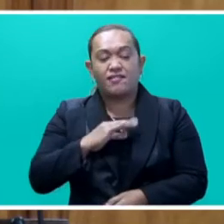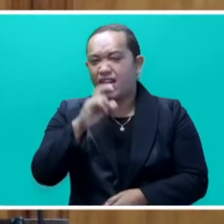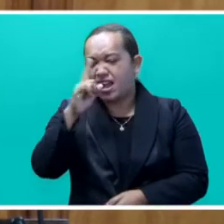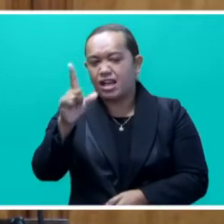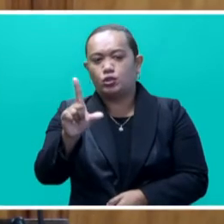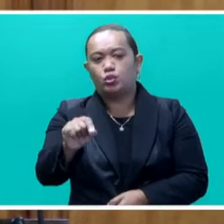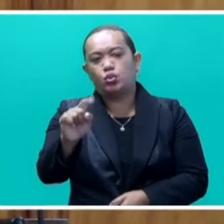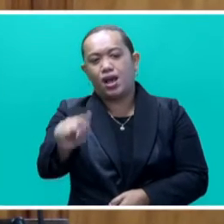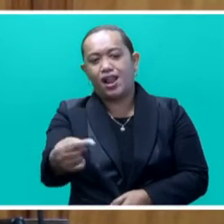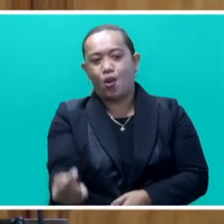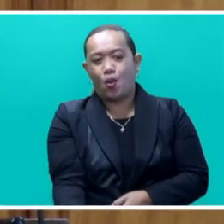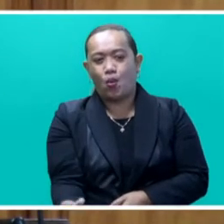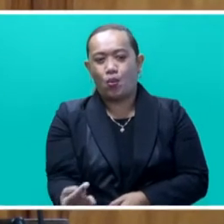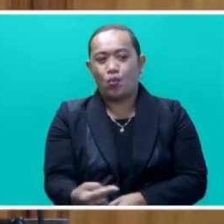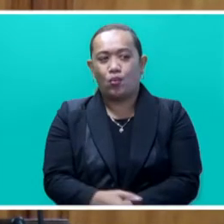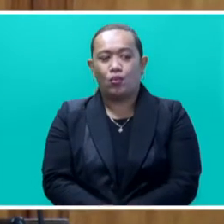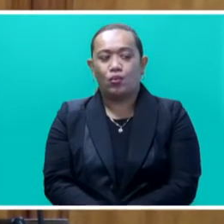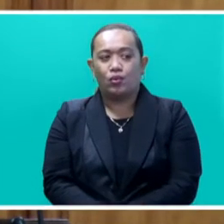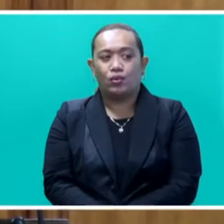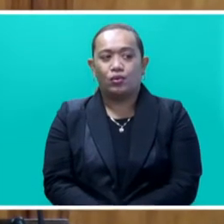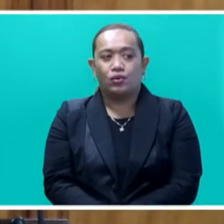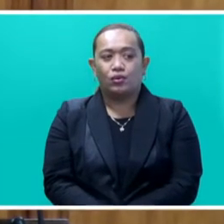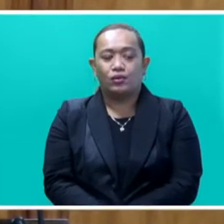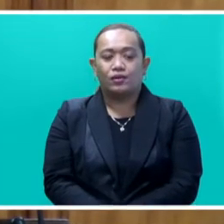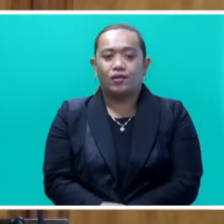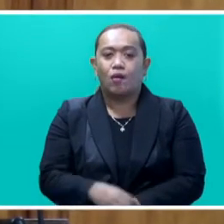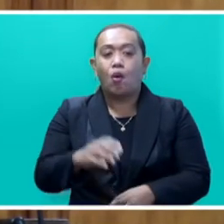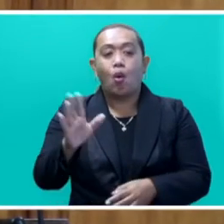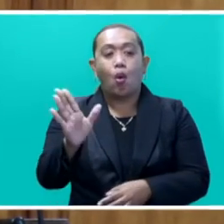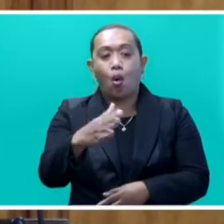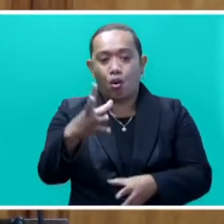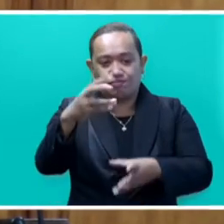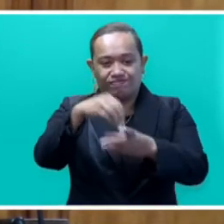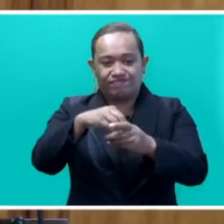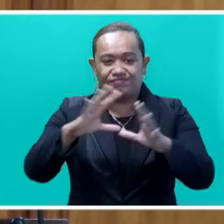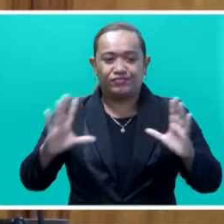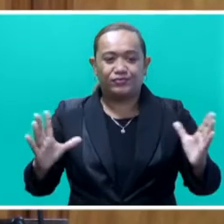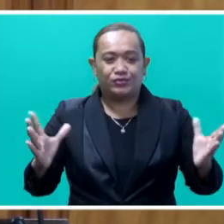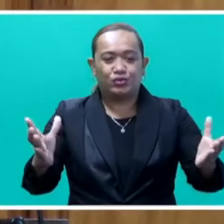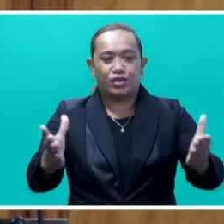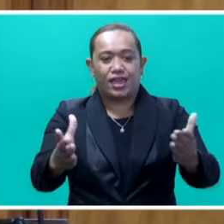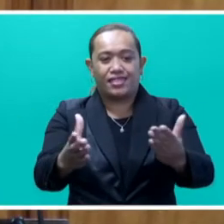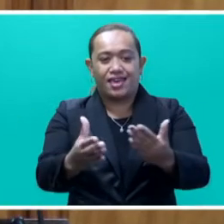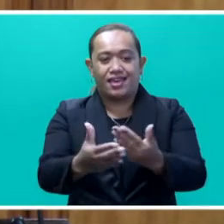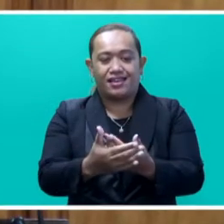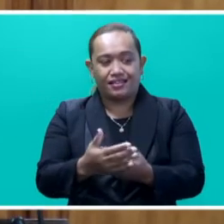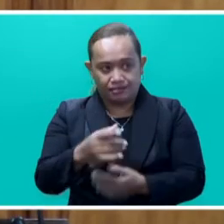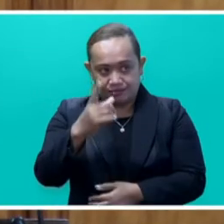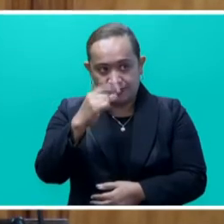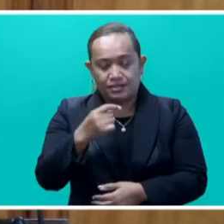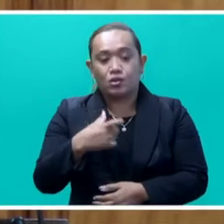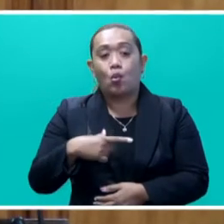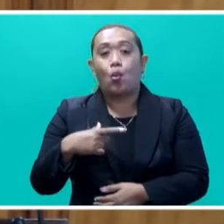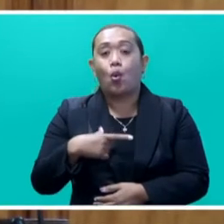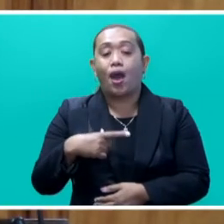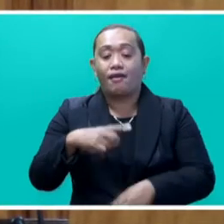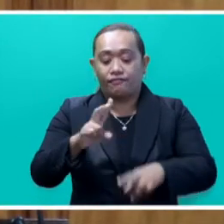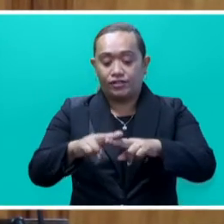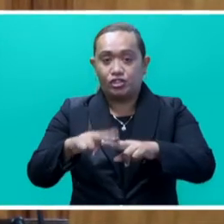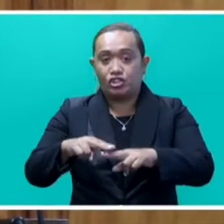alone. It has to be a holistic approach, and that's exactly what the Fiji First government is continuing to do